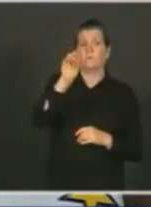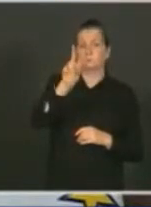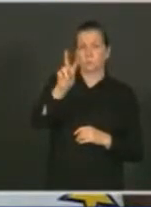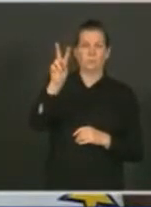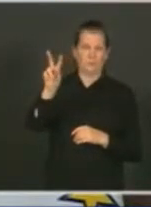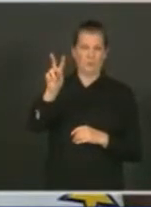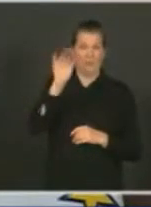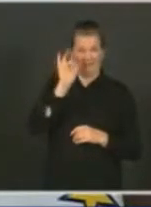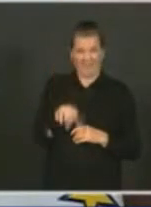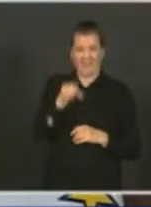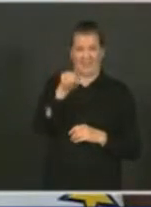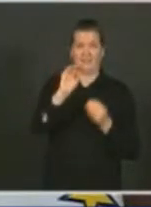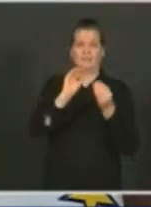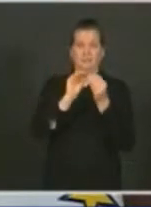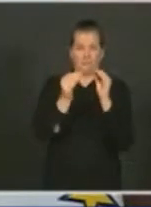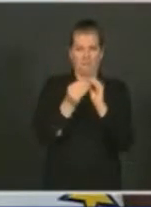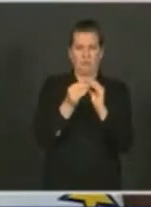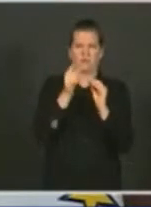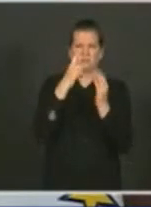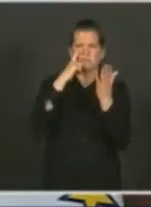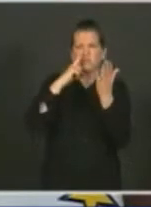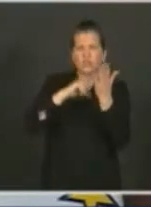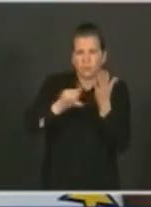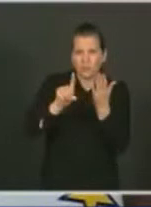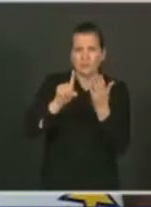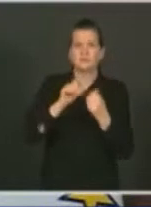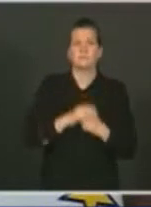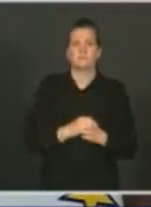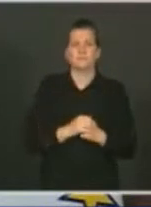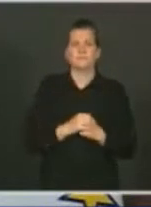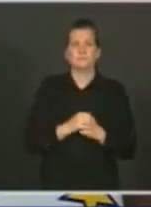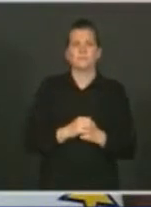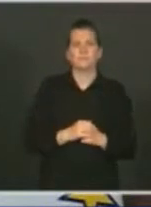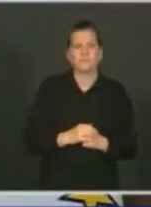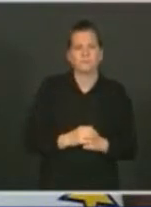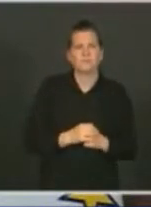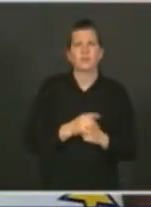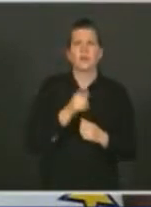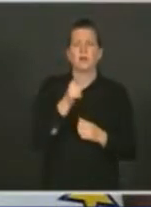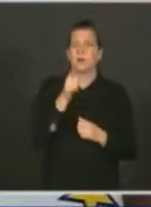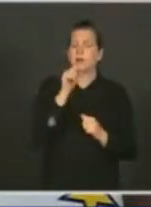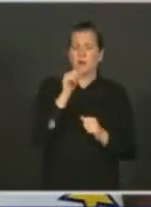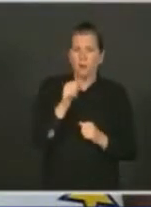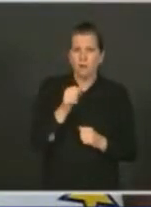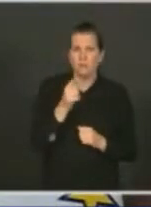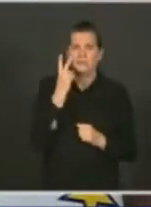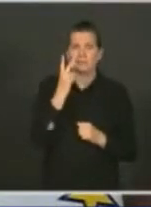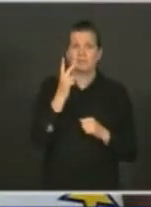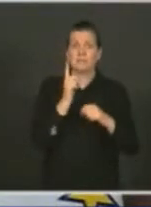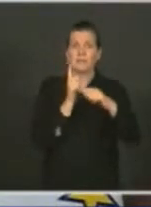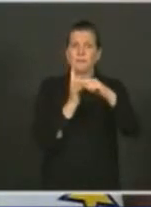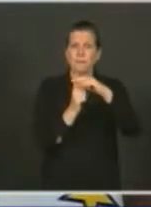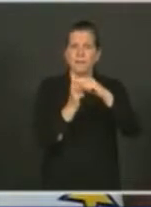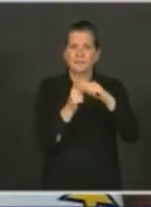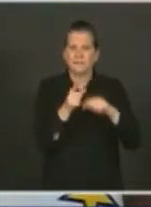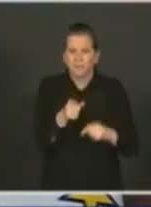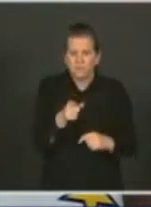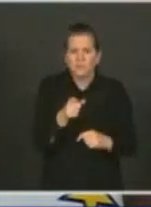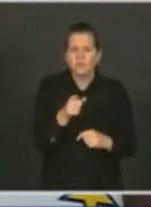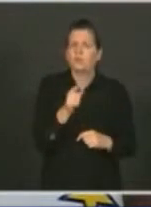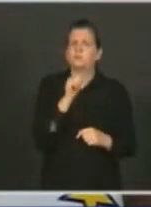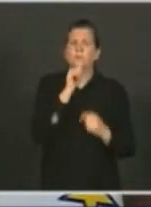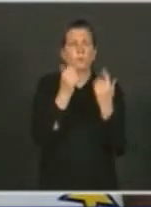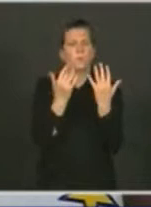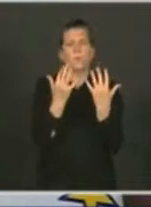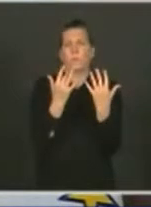As soon as you see that you're positive, you need to isolate yourself. Don't wait to be told that by the Department of Health. The